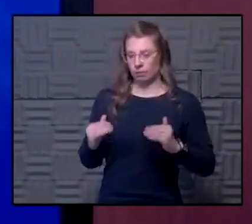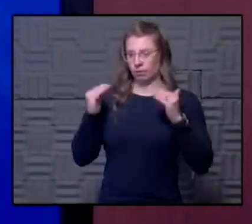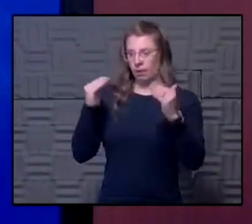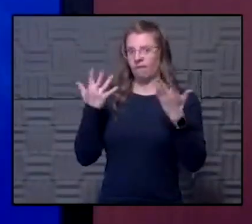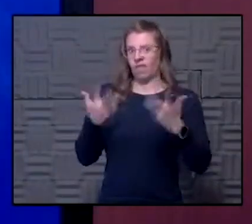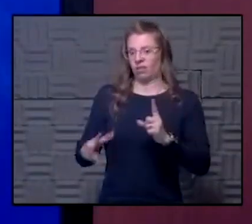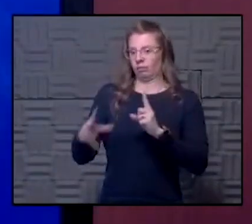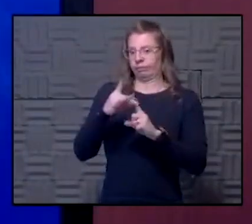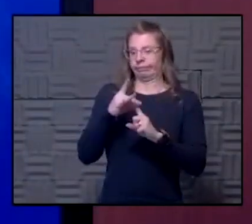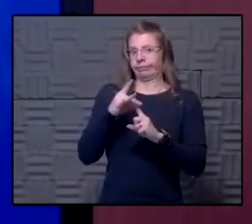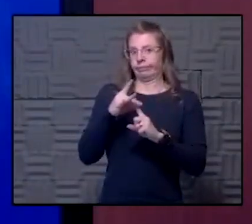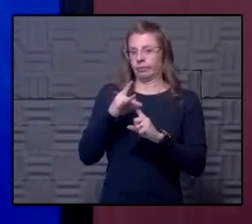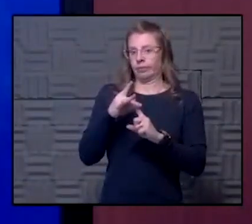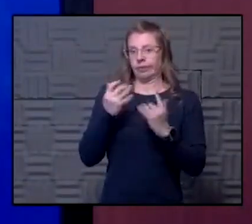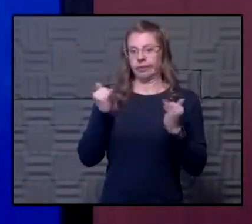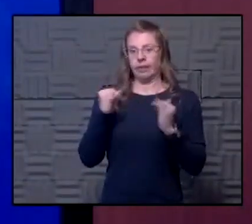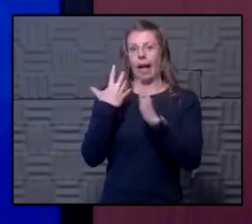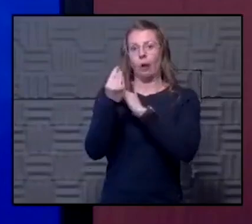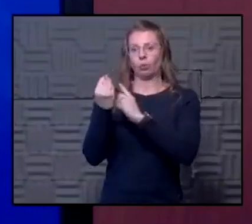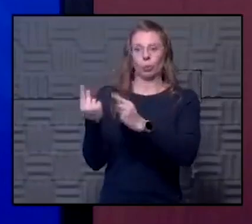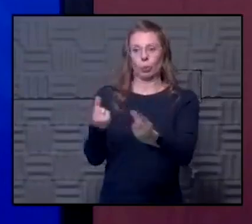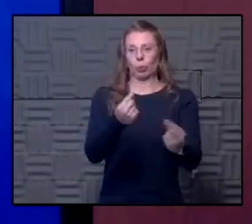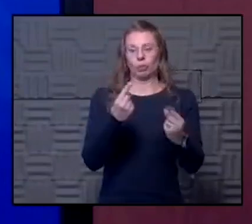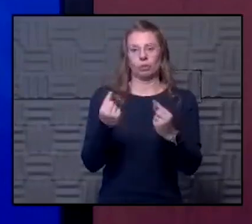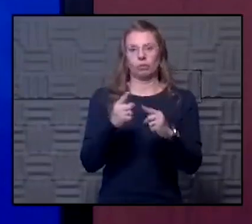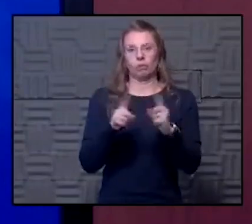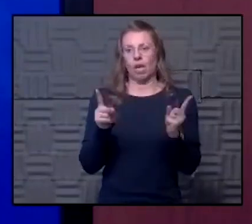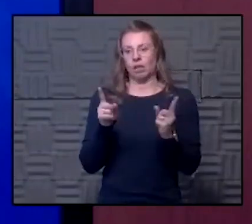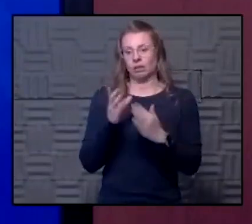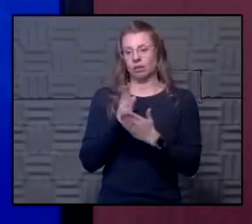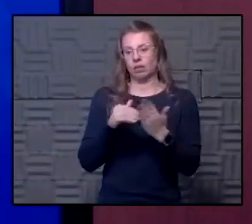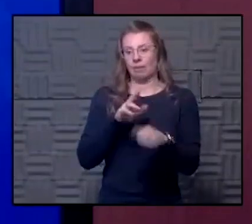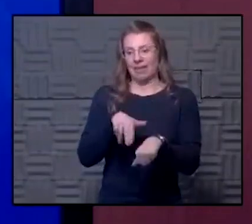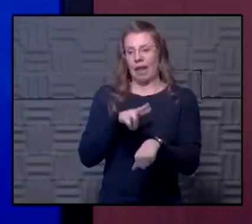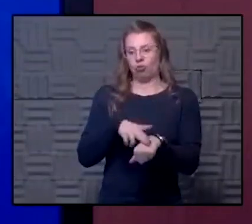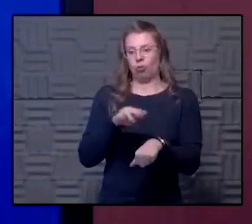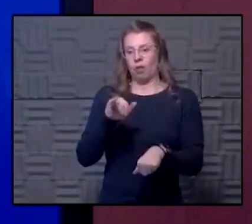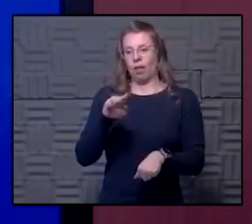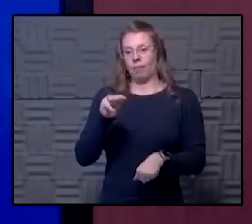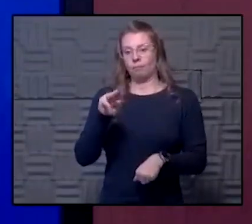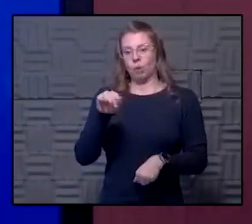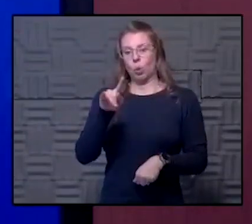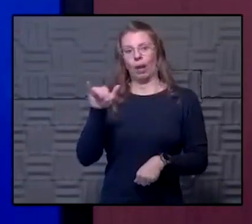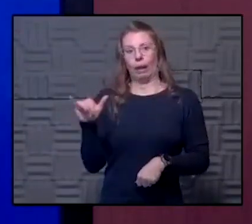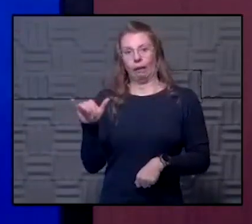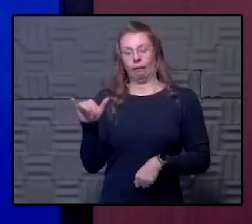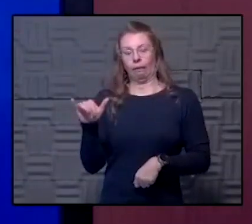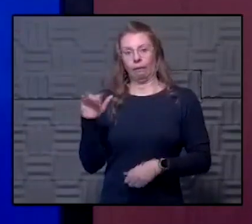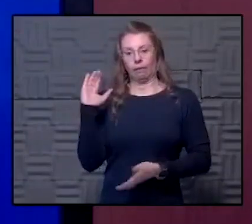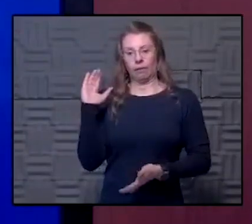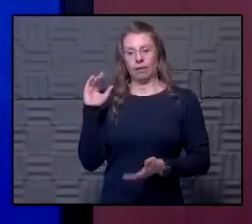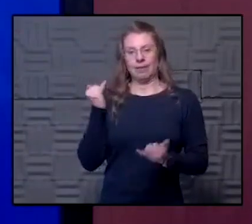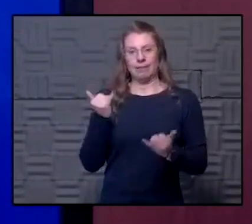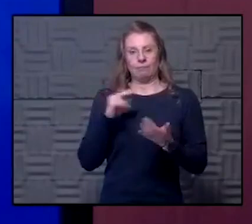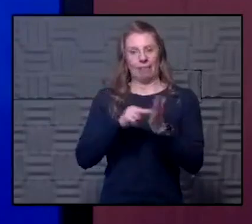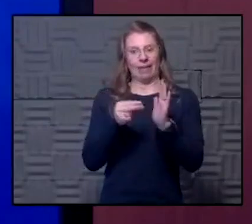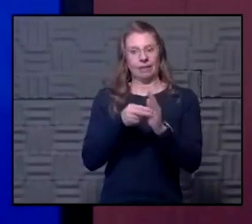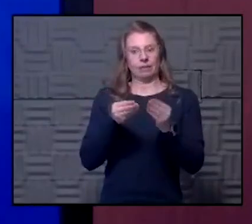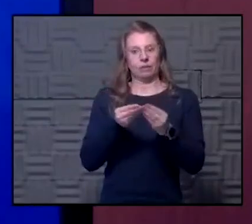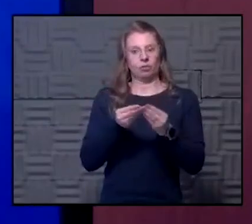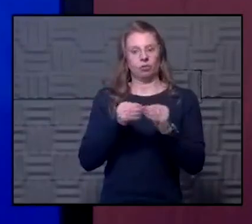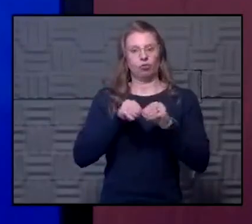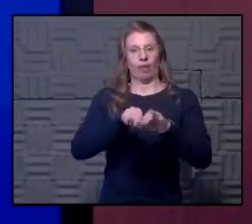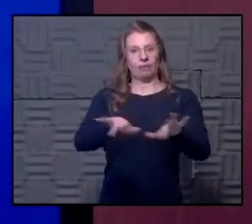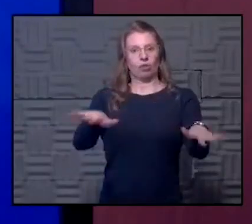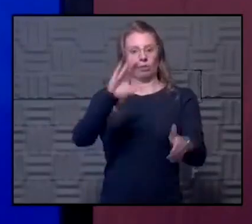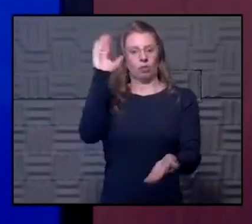And so they're still out doing the same things, but they have some degree of natural immunity now, and the transmission rate is lower. And so I think all of those things